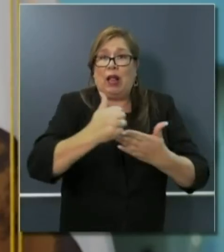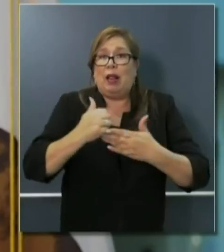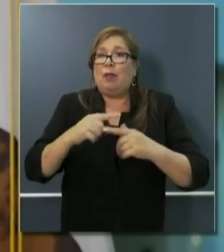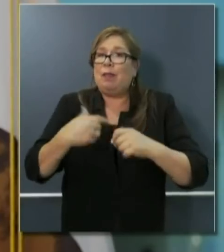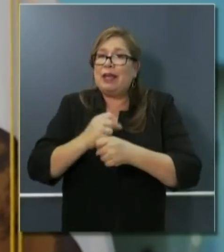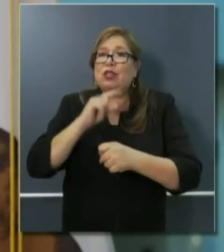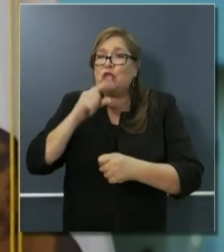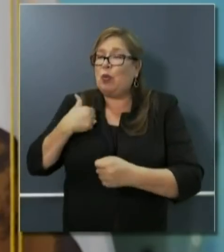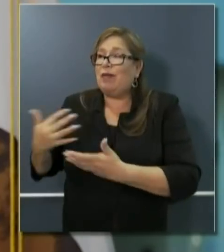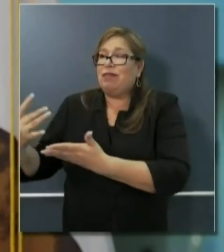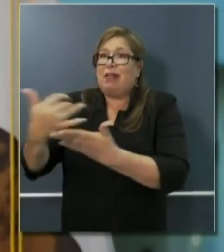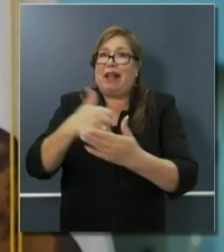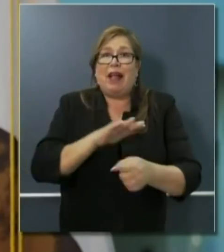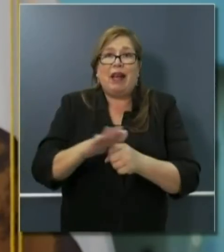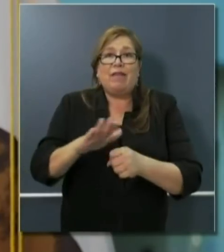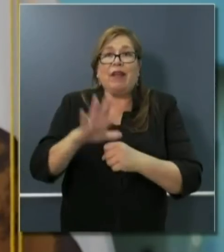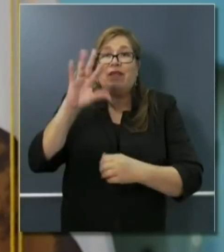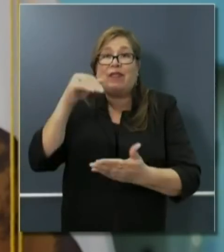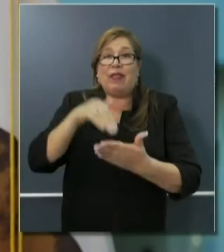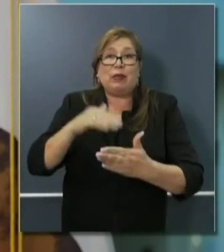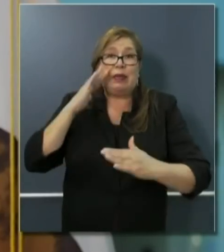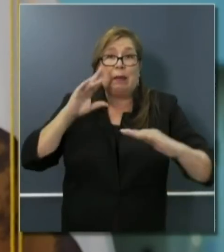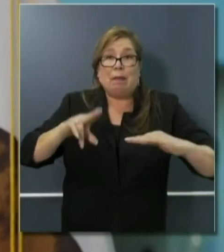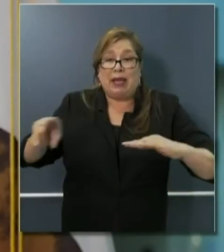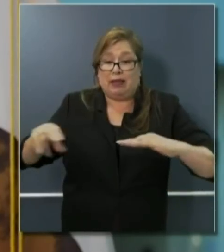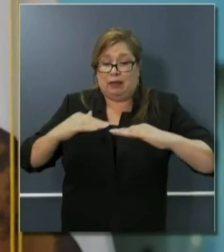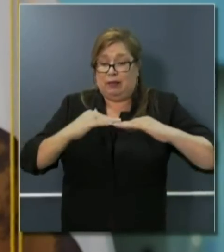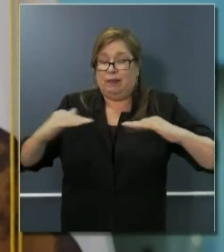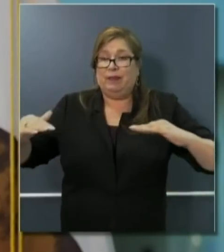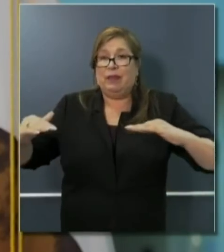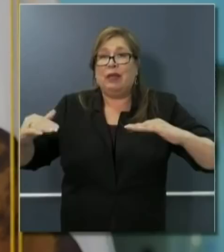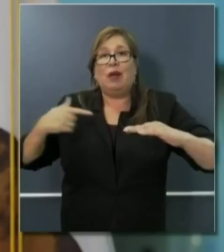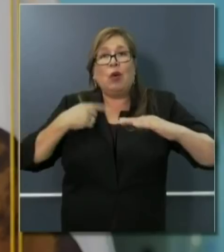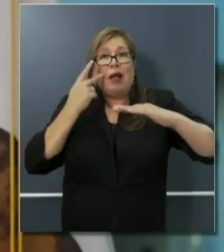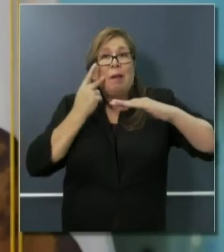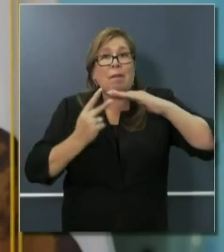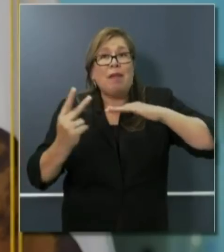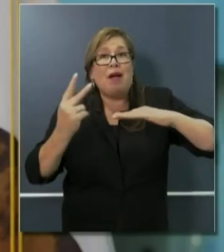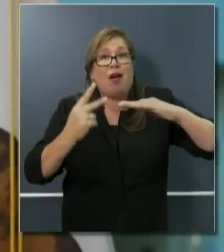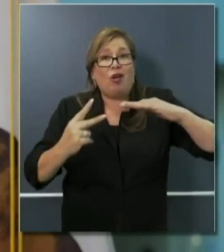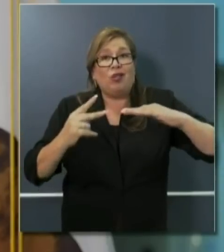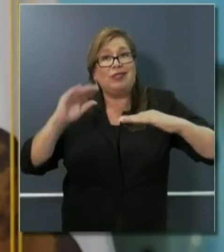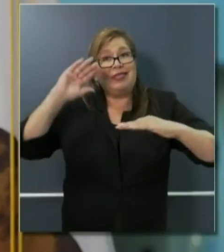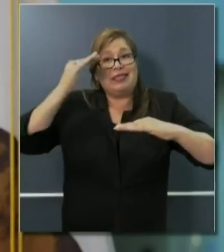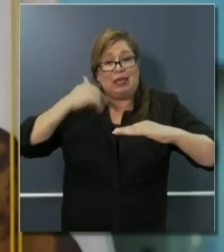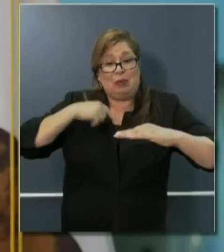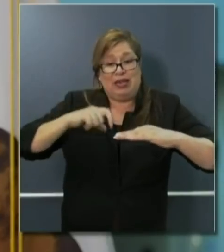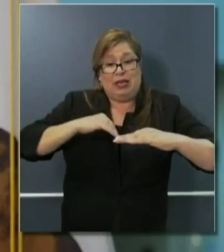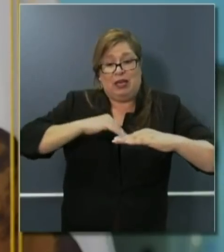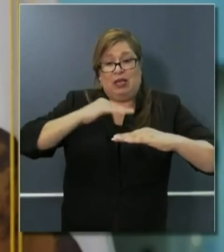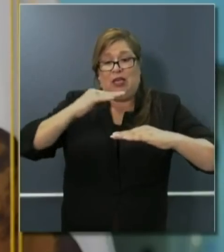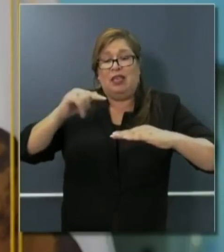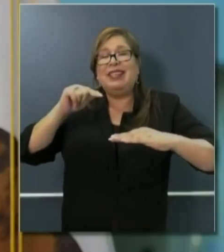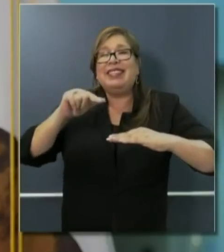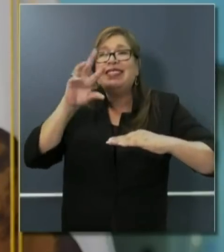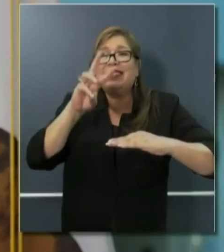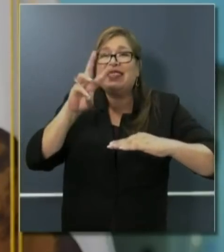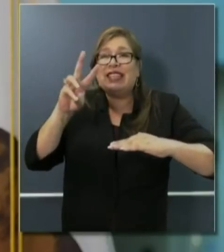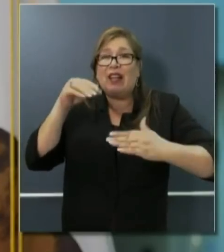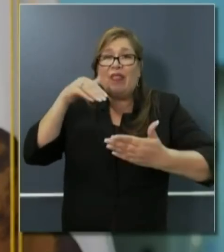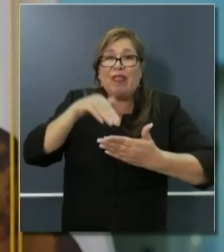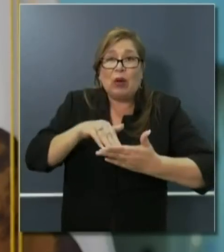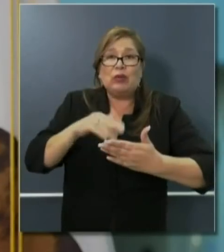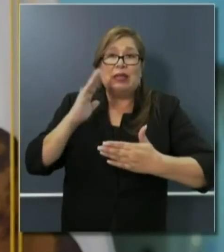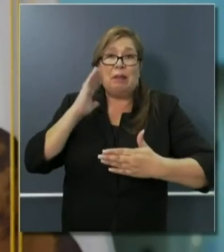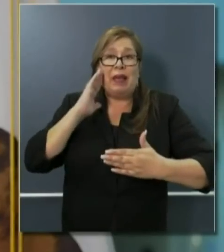shows that we will need roughly 66,000 beds towards the end of May. And I'm careful